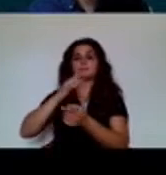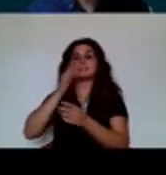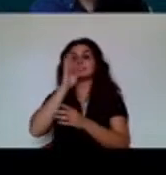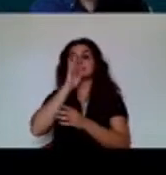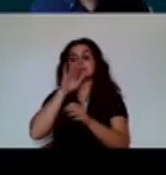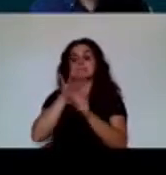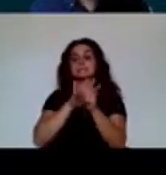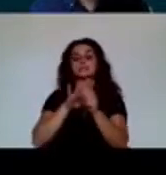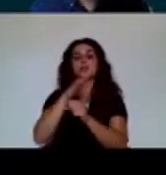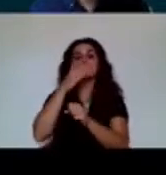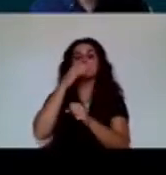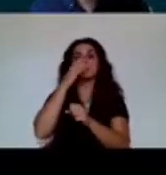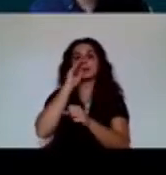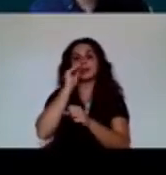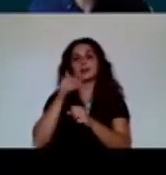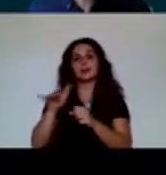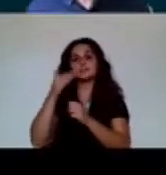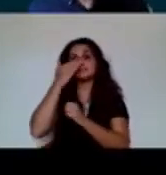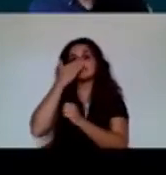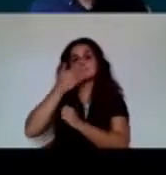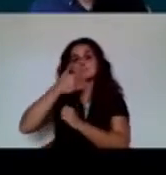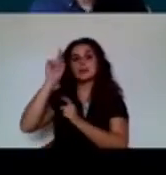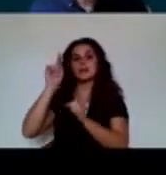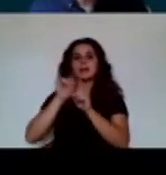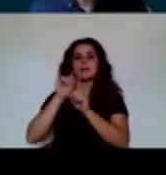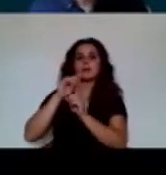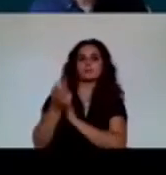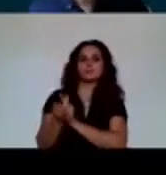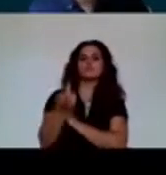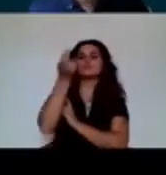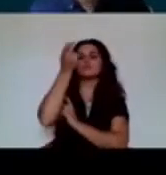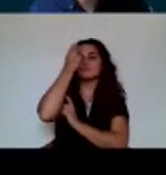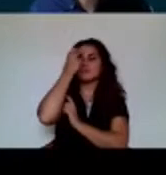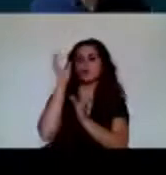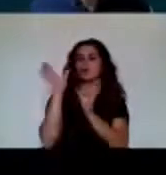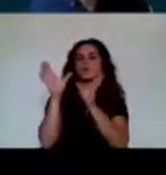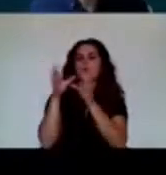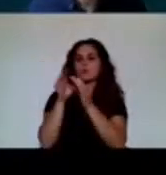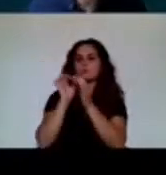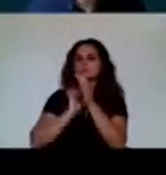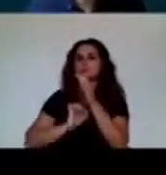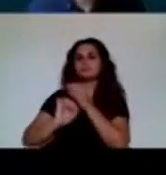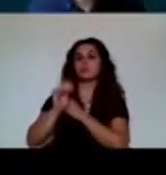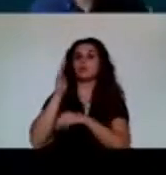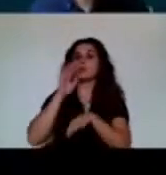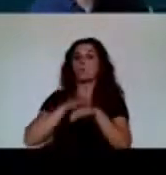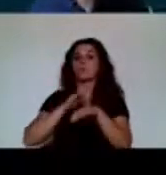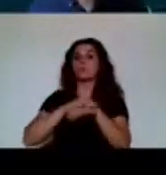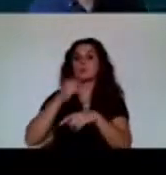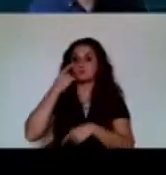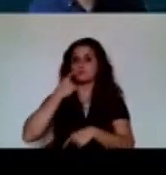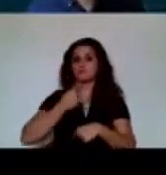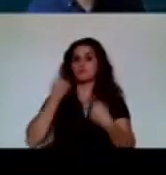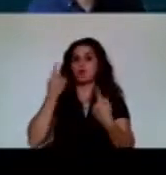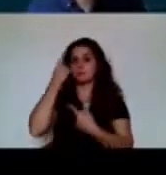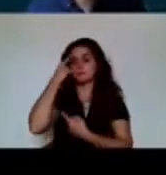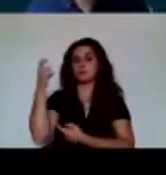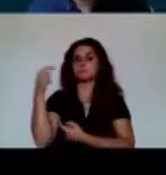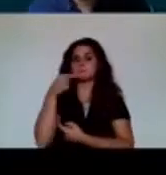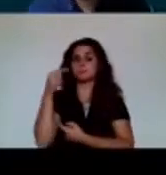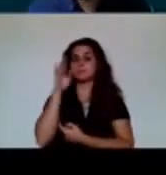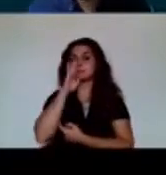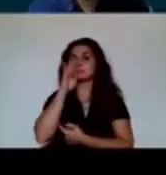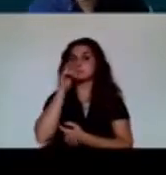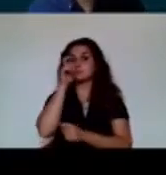children, they seem to have internalized that in-group loyalty norm because they do show racial prejudice when no one is